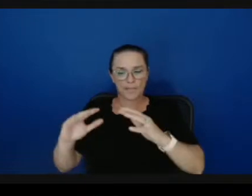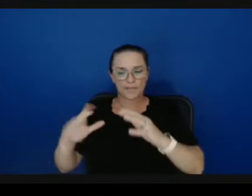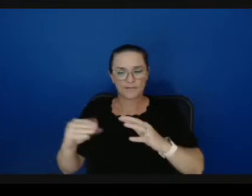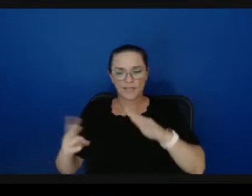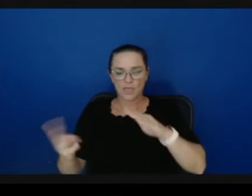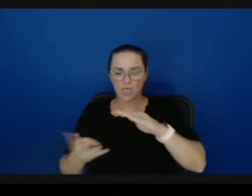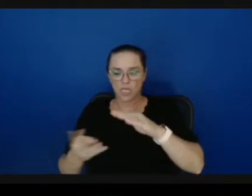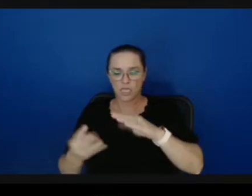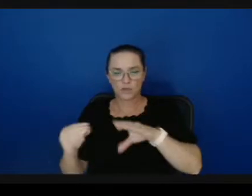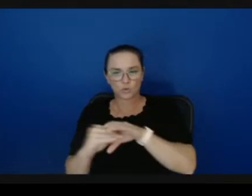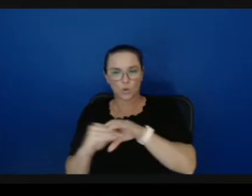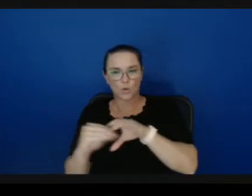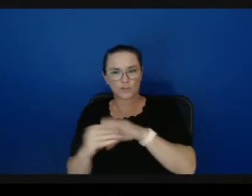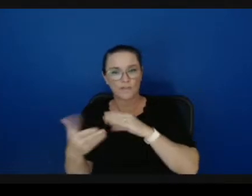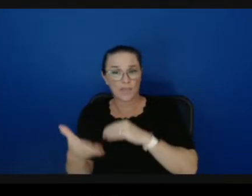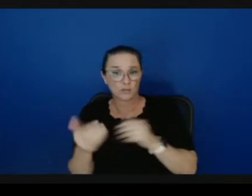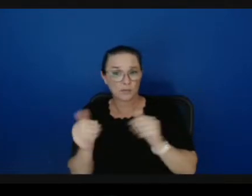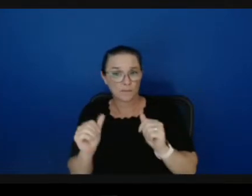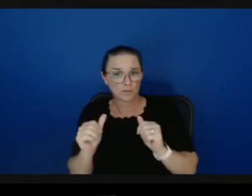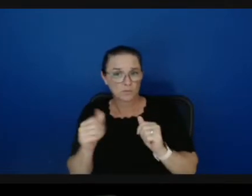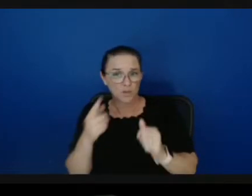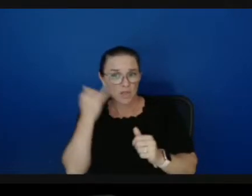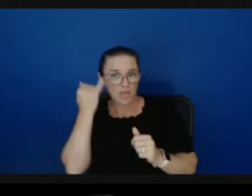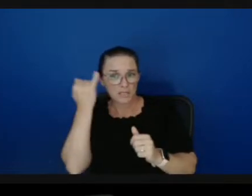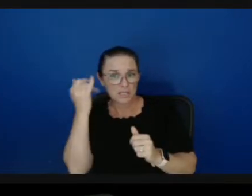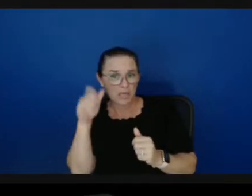other plausible ideas, or is that correct?